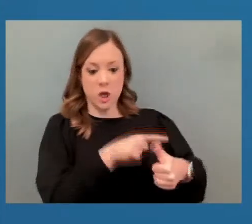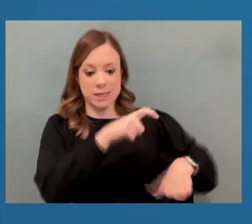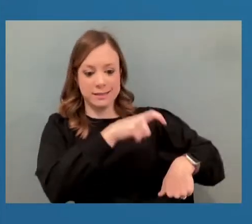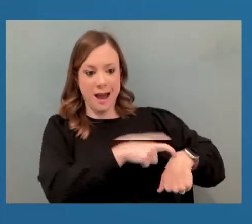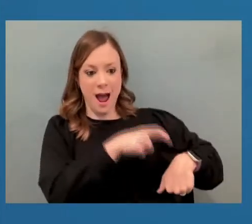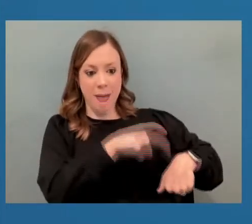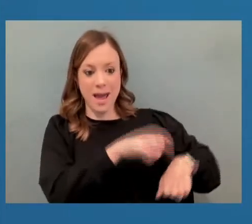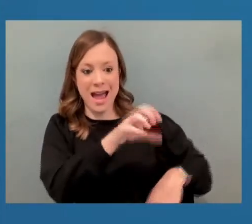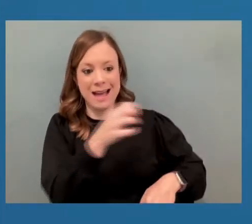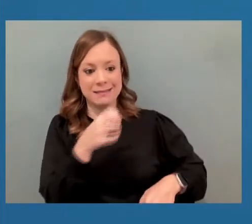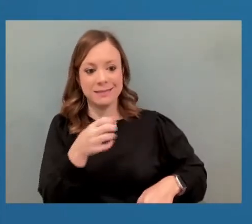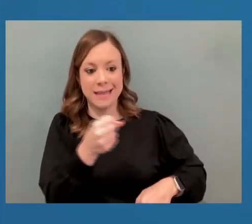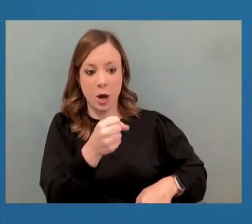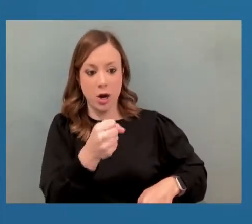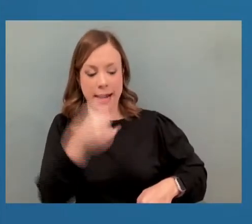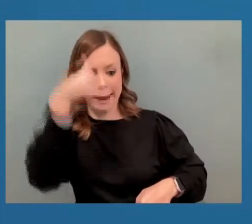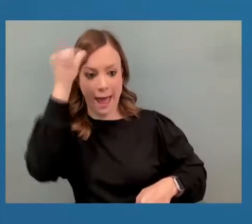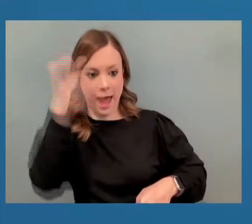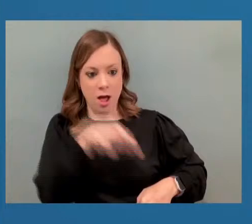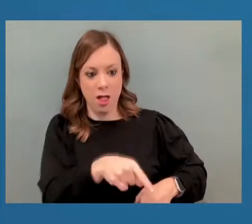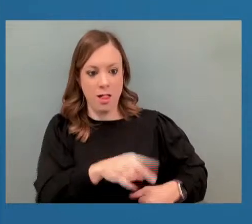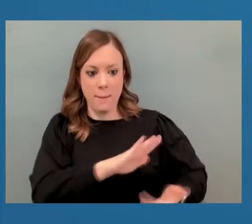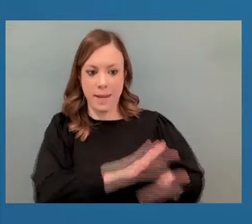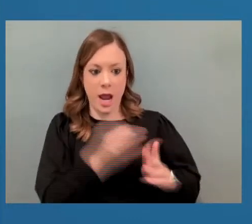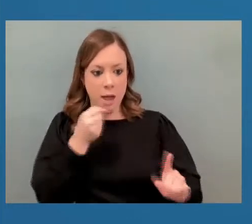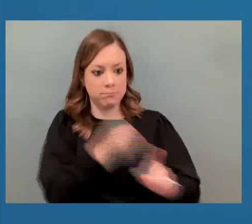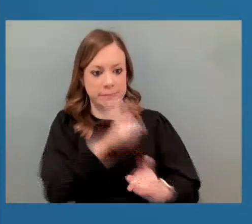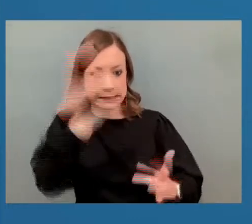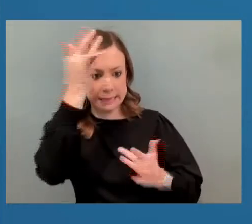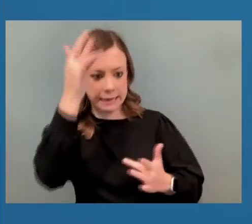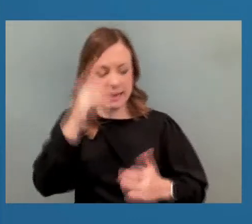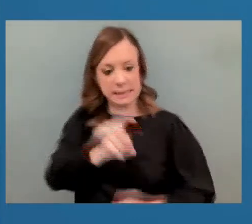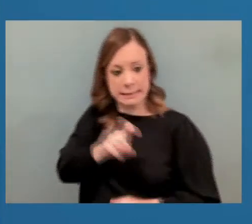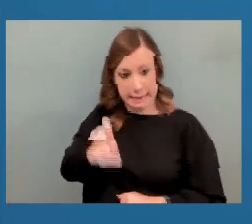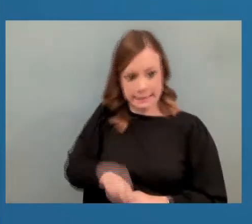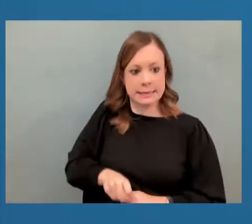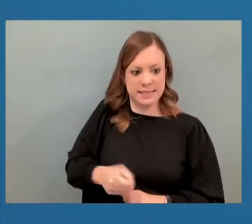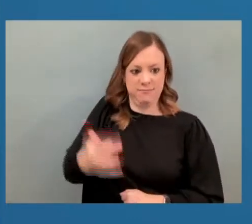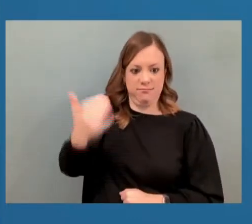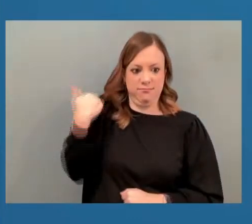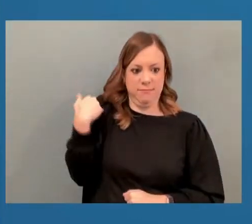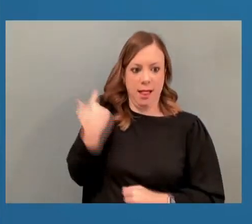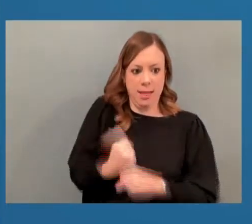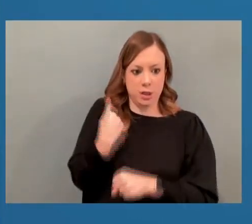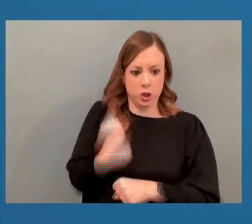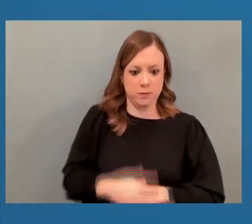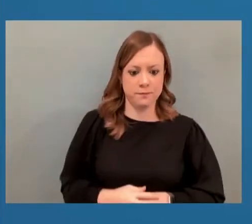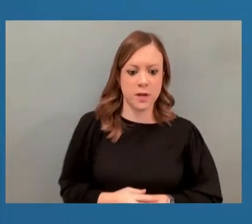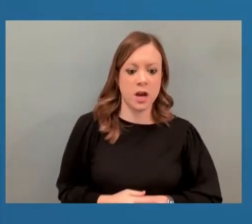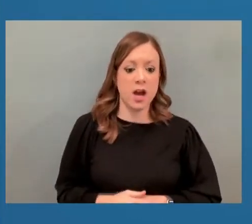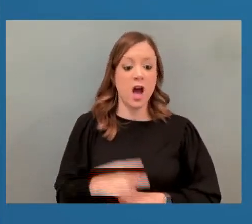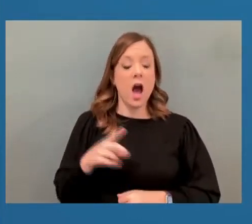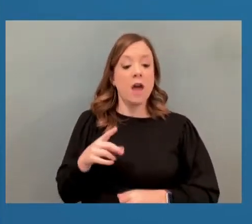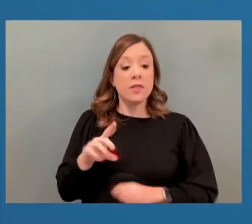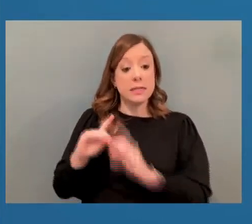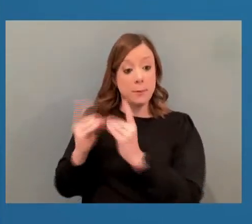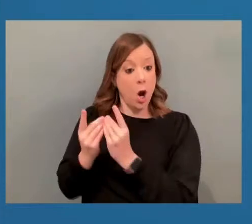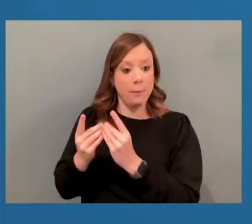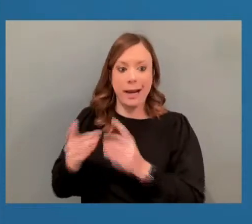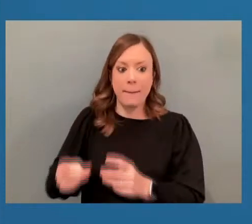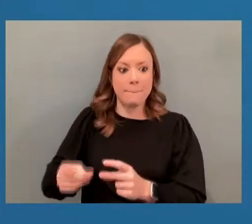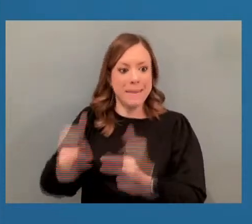in March. The department immediately implemented a very rigorous policy